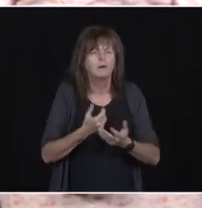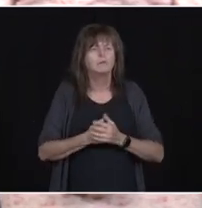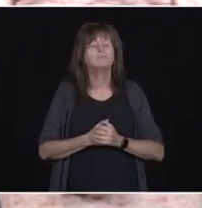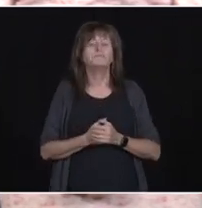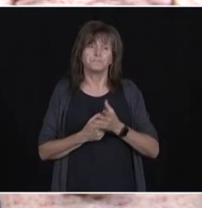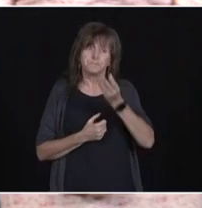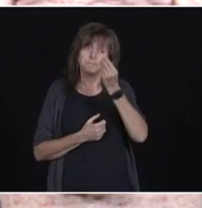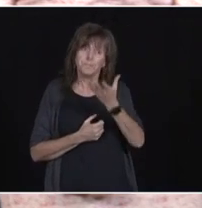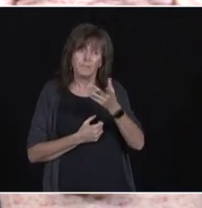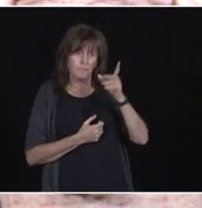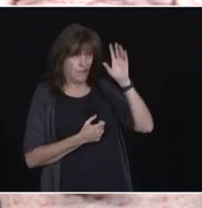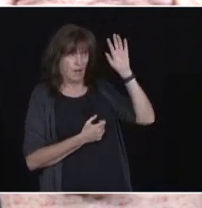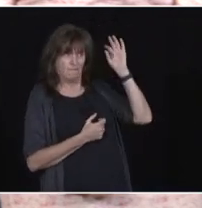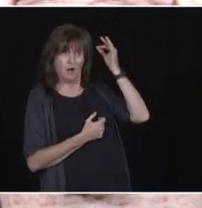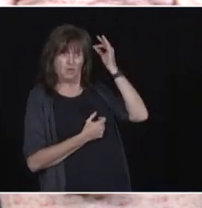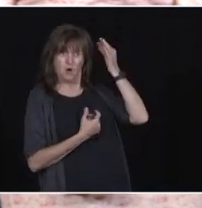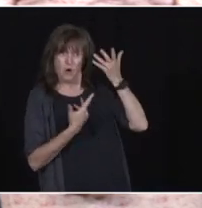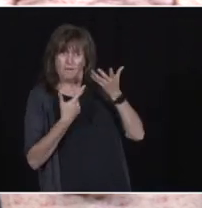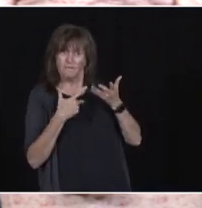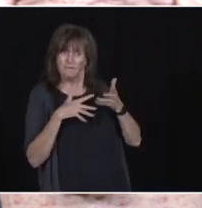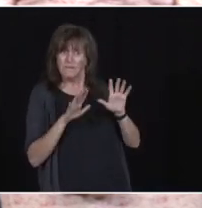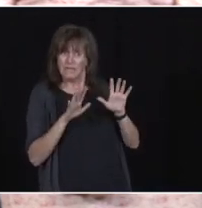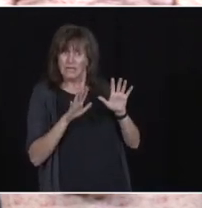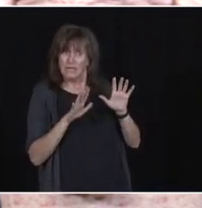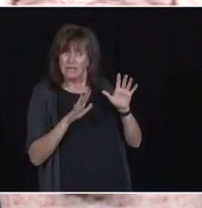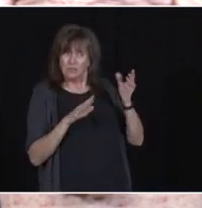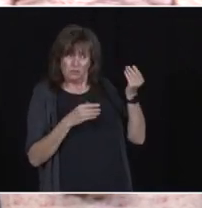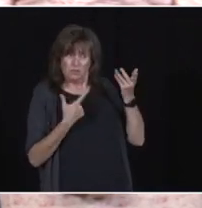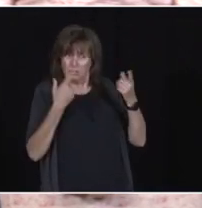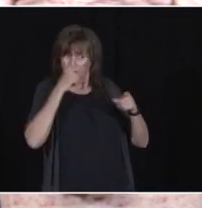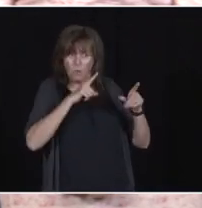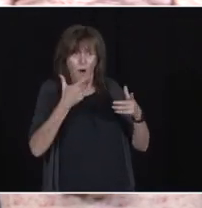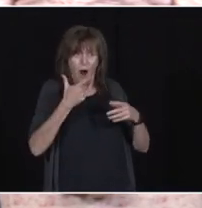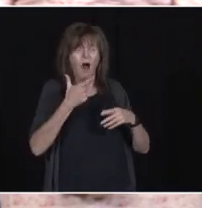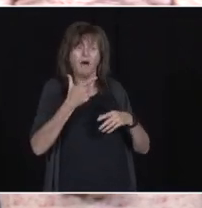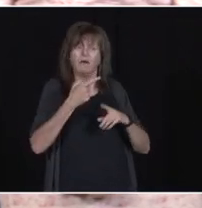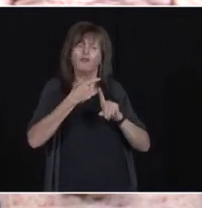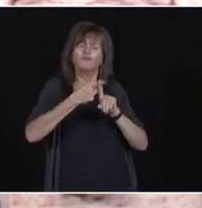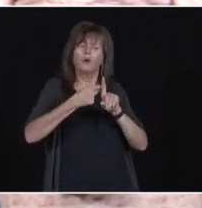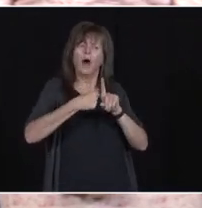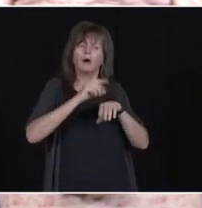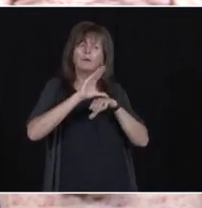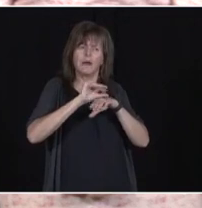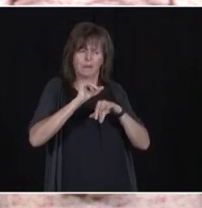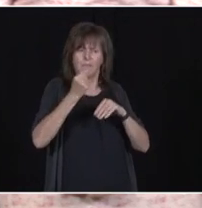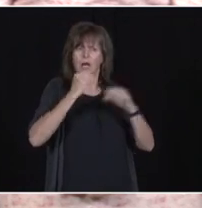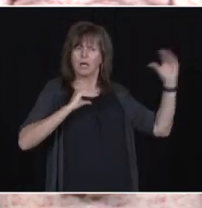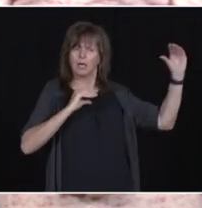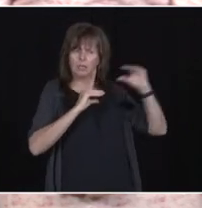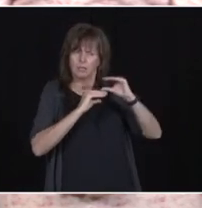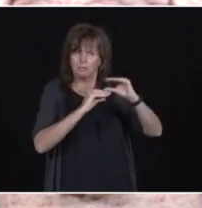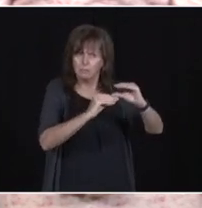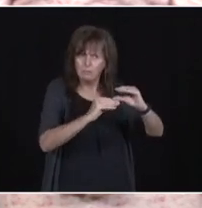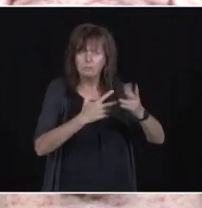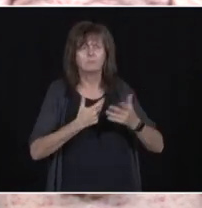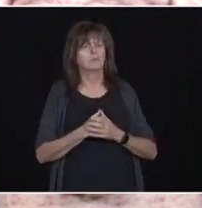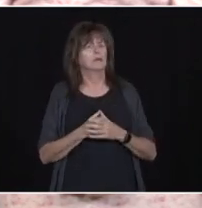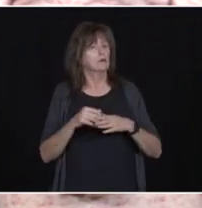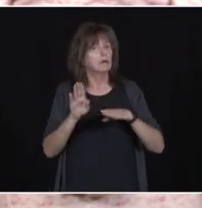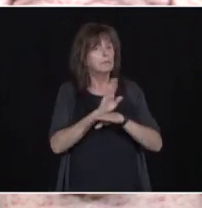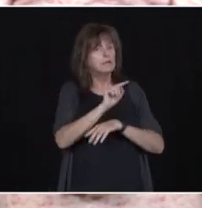that's being extended. Also options for them to take a $40,000 loan from the federal